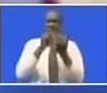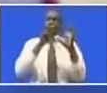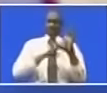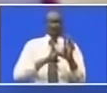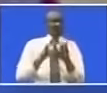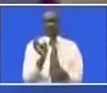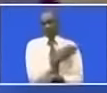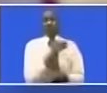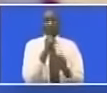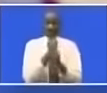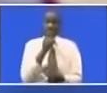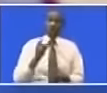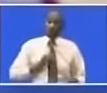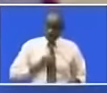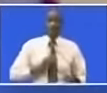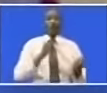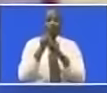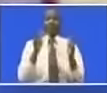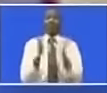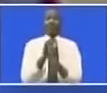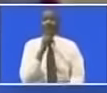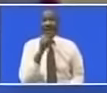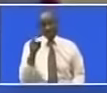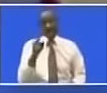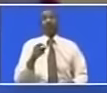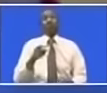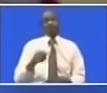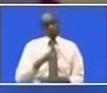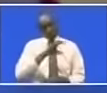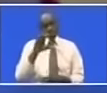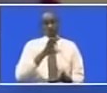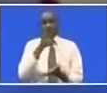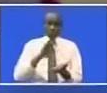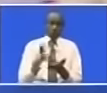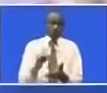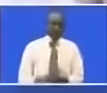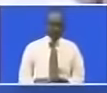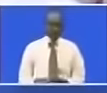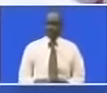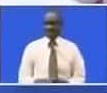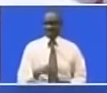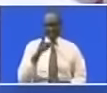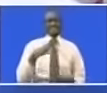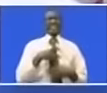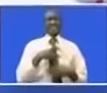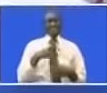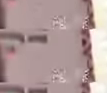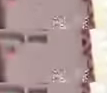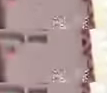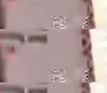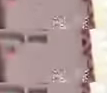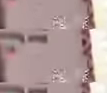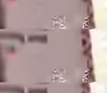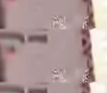seats and to make sure that women compete with men in the constituency. All right, very interesting insights,